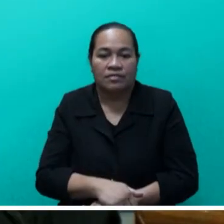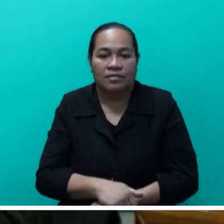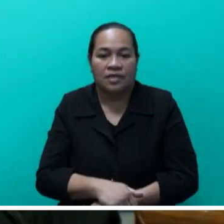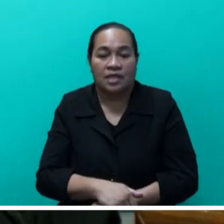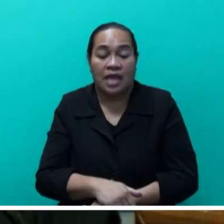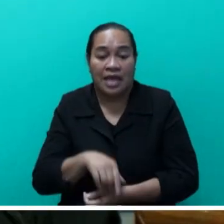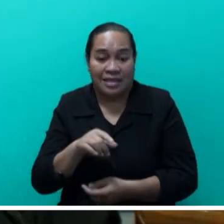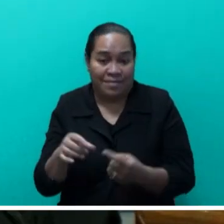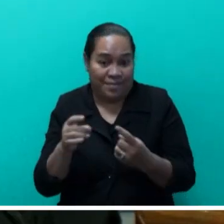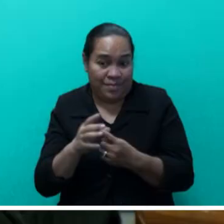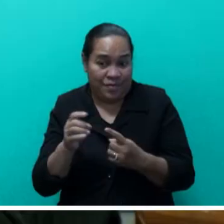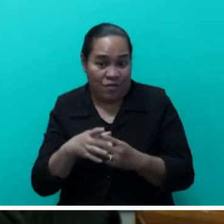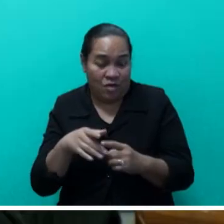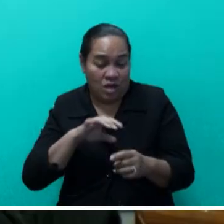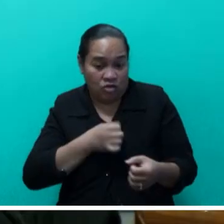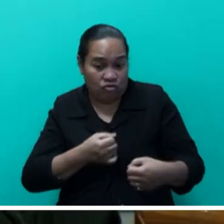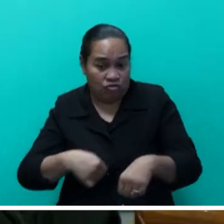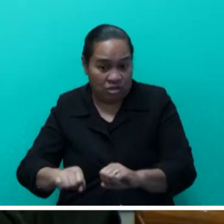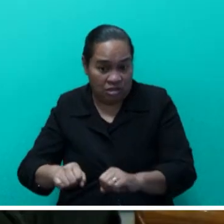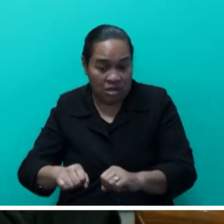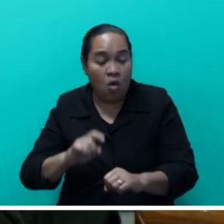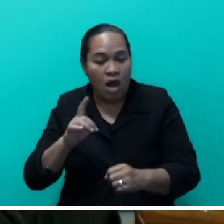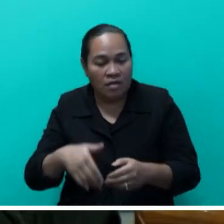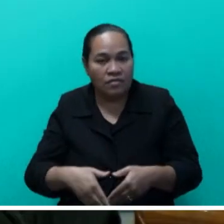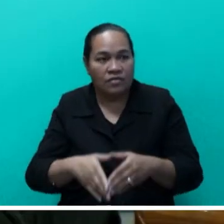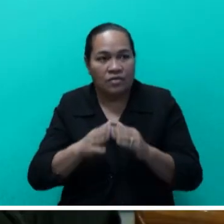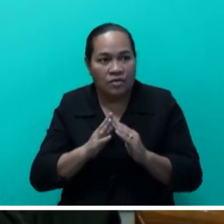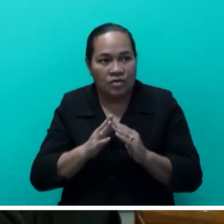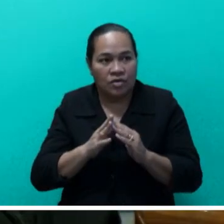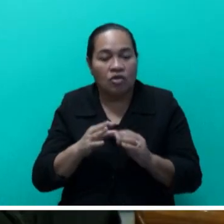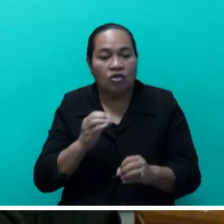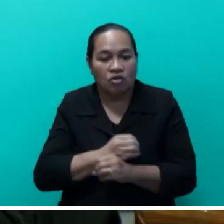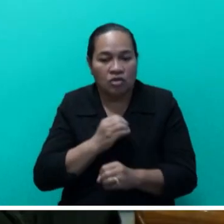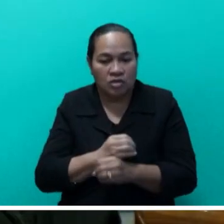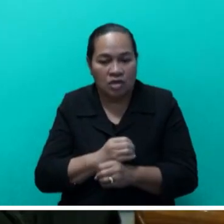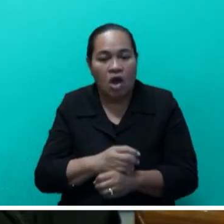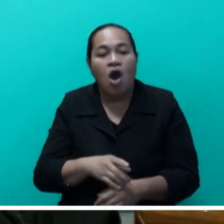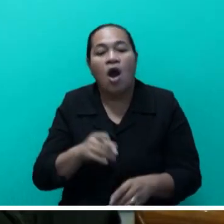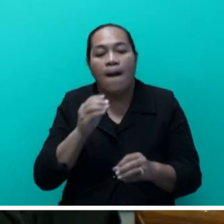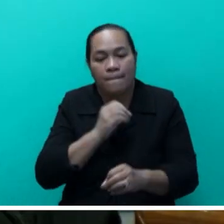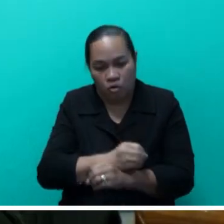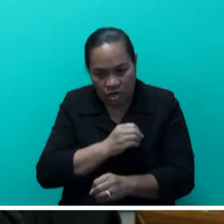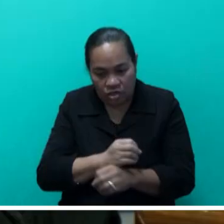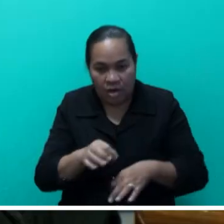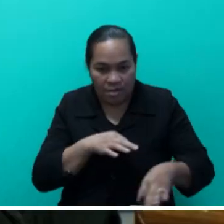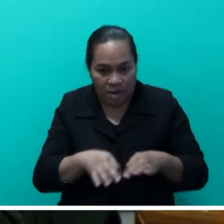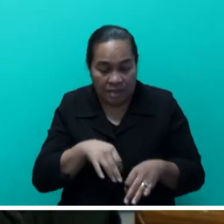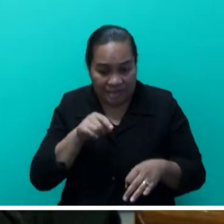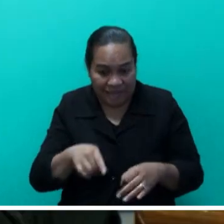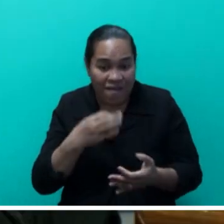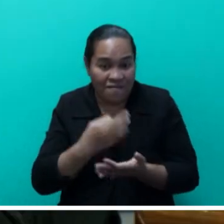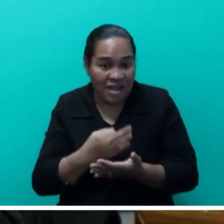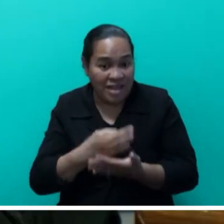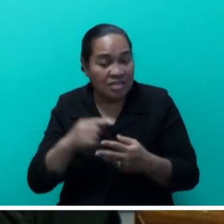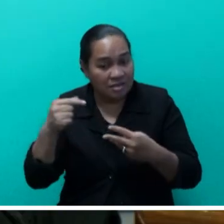pivotal aspect of our strategic and operational planning is the formulation of the Coastal Operation Plan. This plan outlines the financial requirements